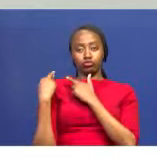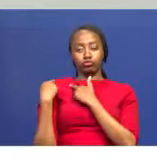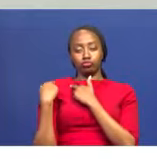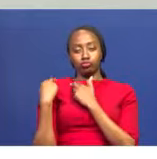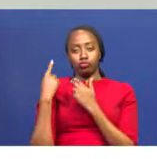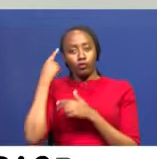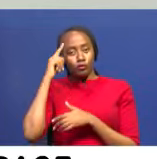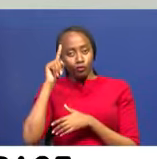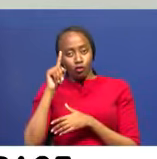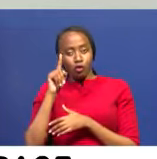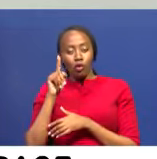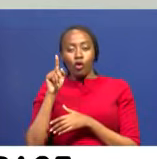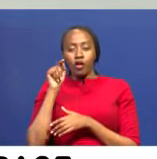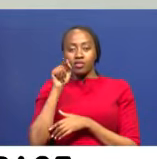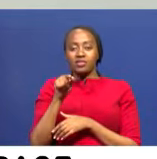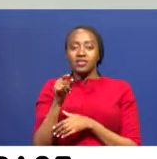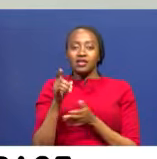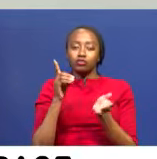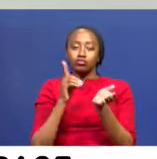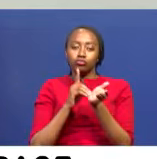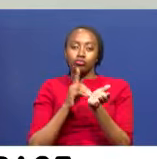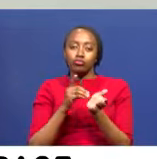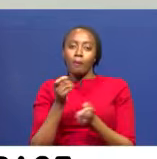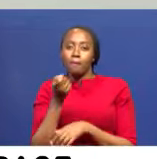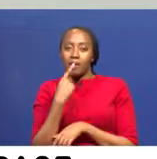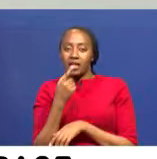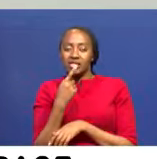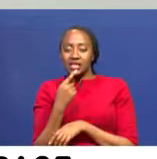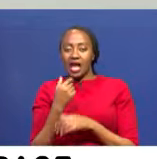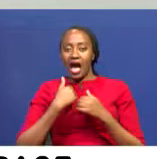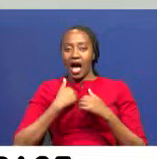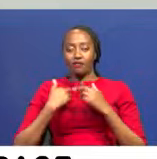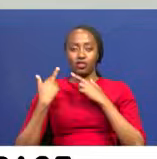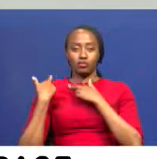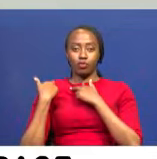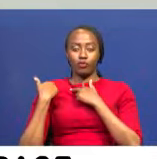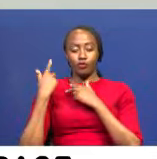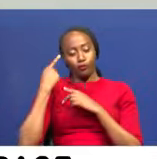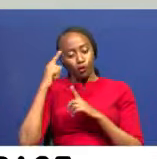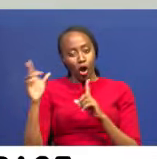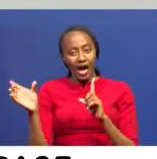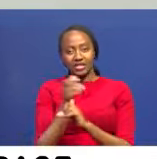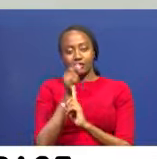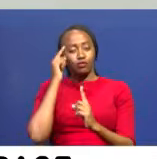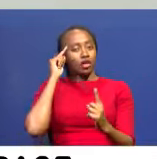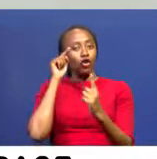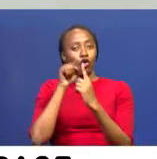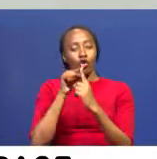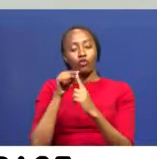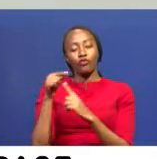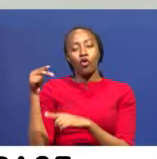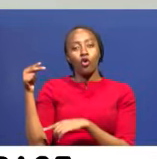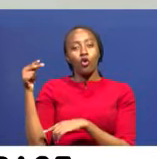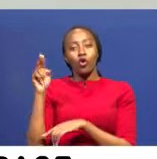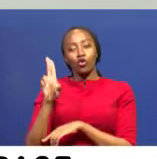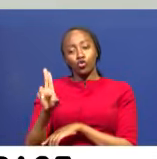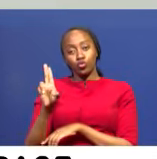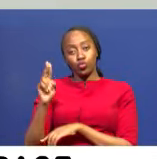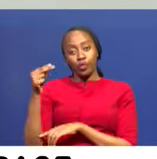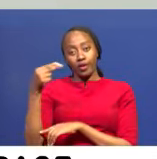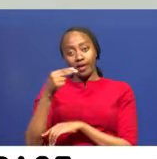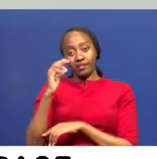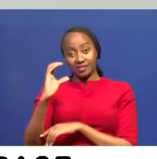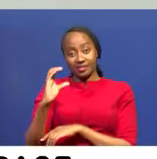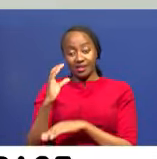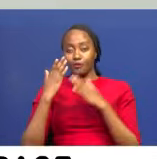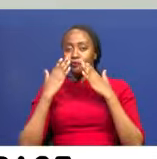play in achieving this particular role from the government to achieve this particular goal of universal health coverage. That concludes our